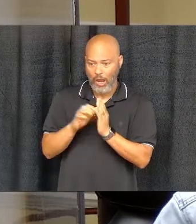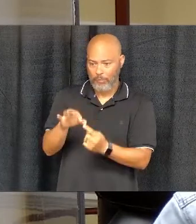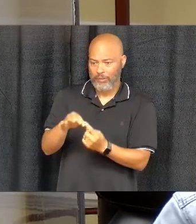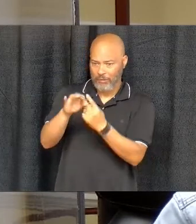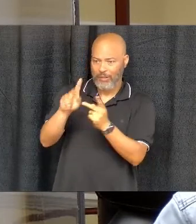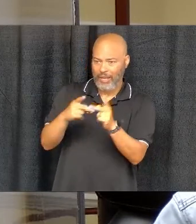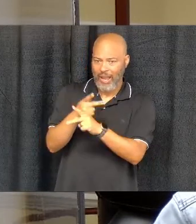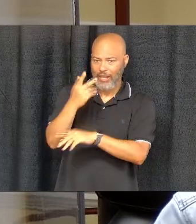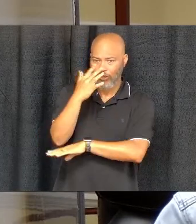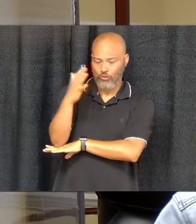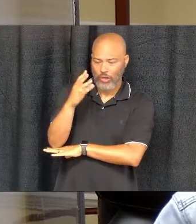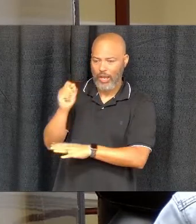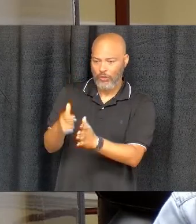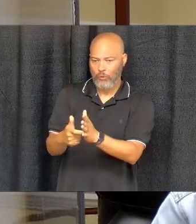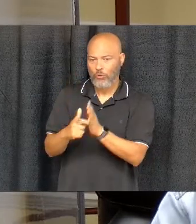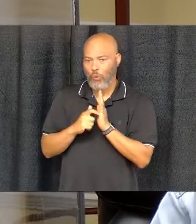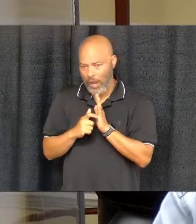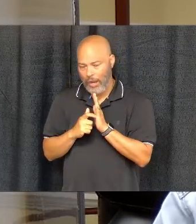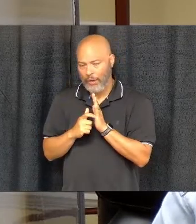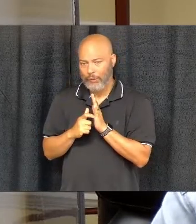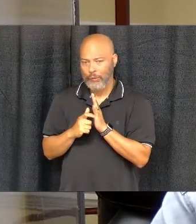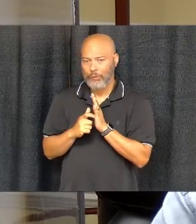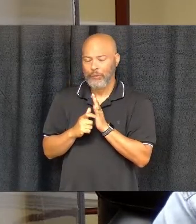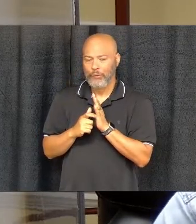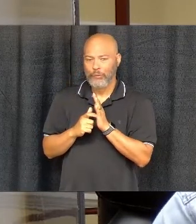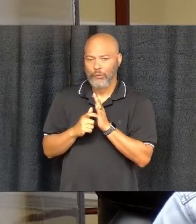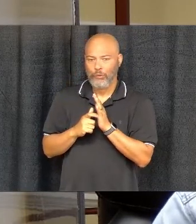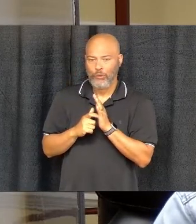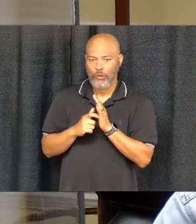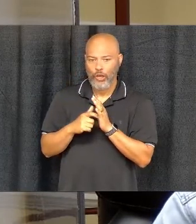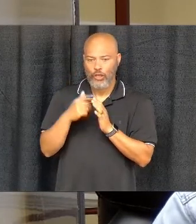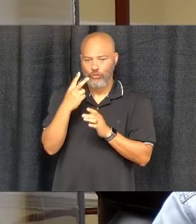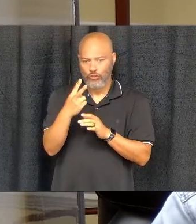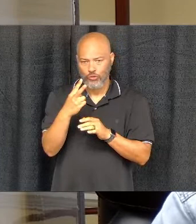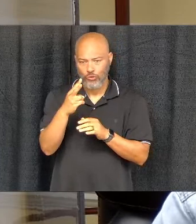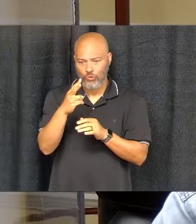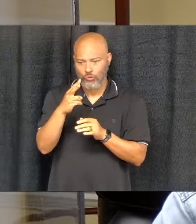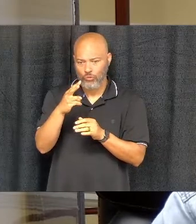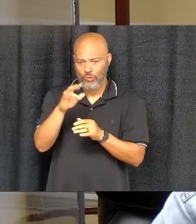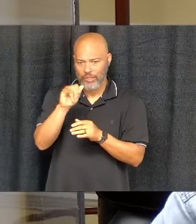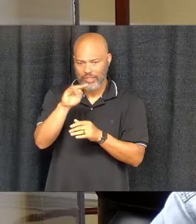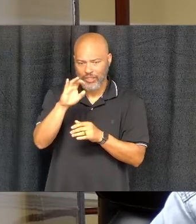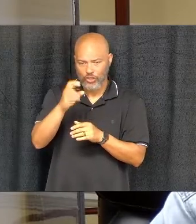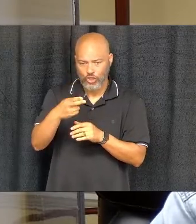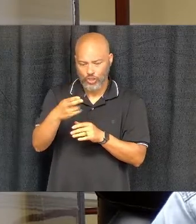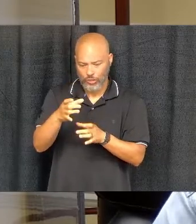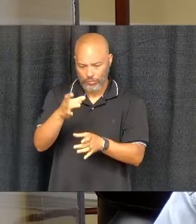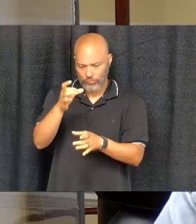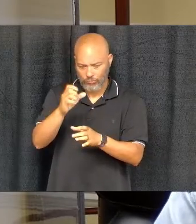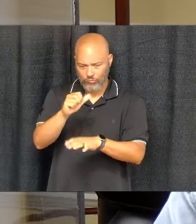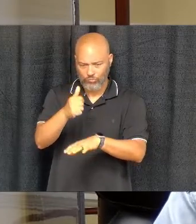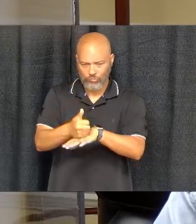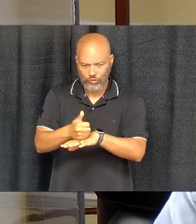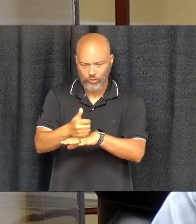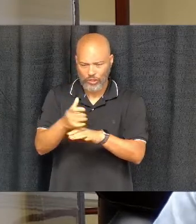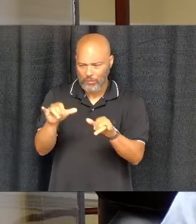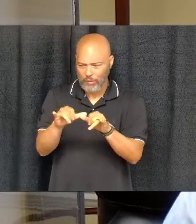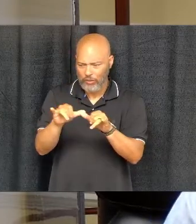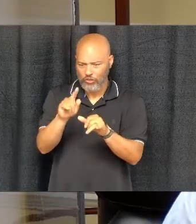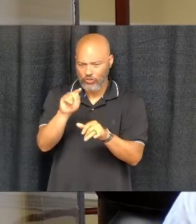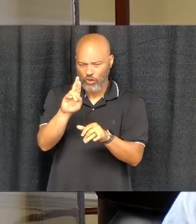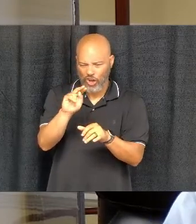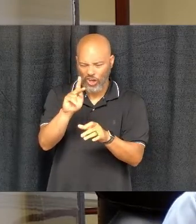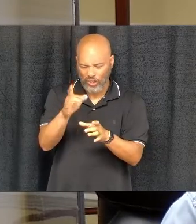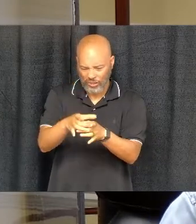tree, and they require a 2-inch trunk as they're putting it in. I gave